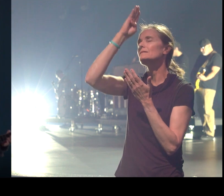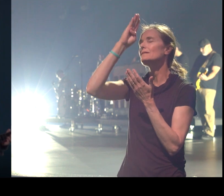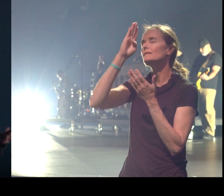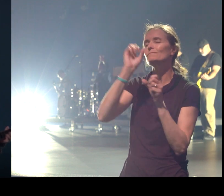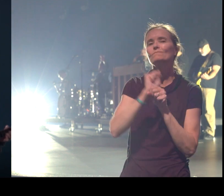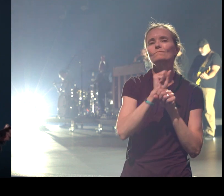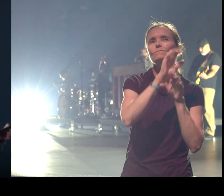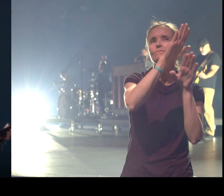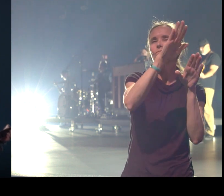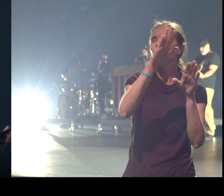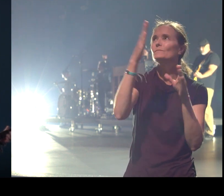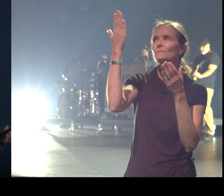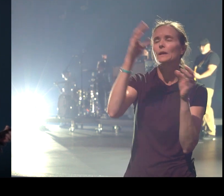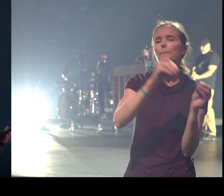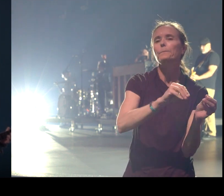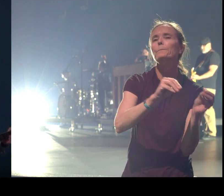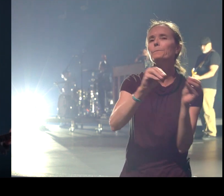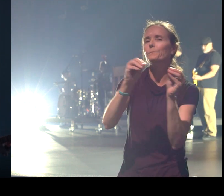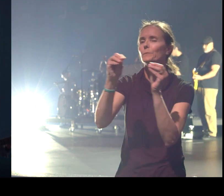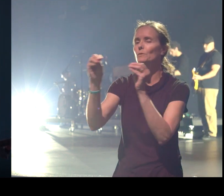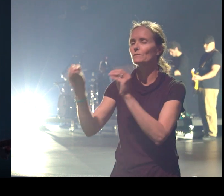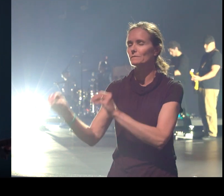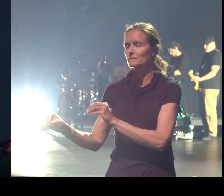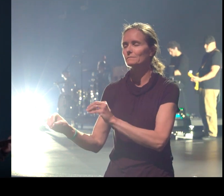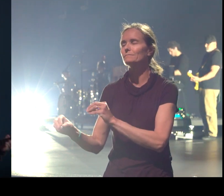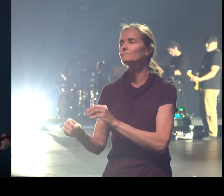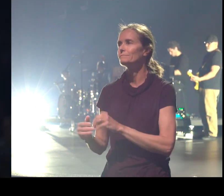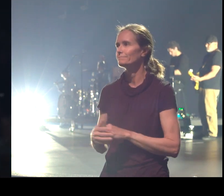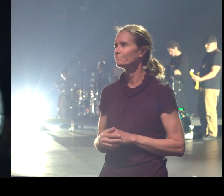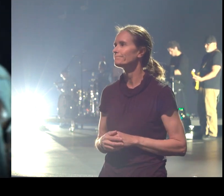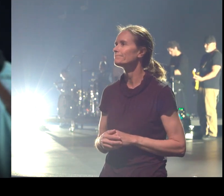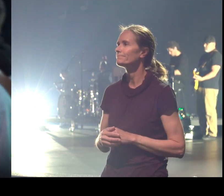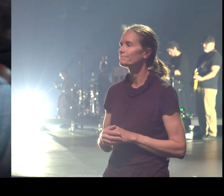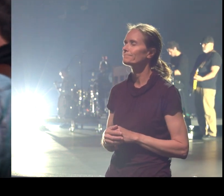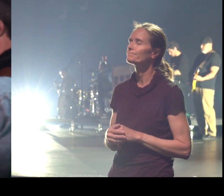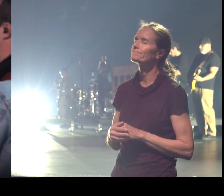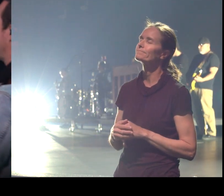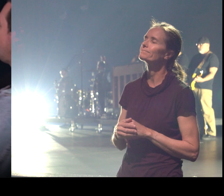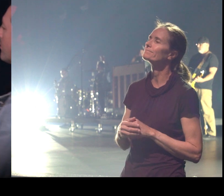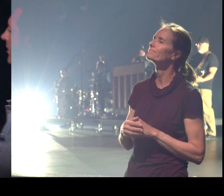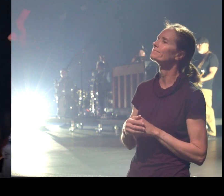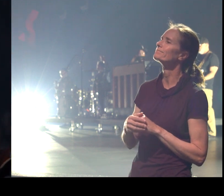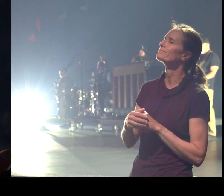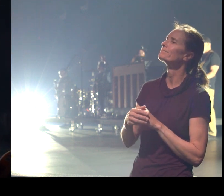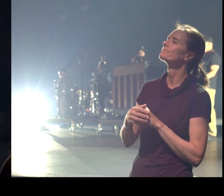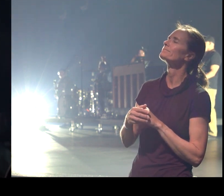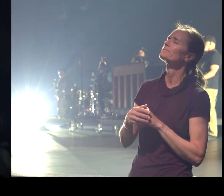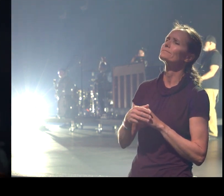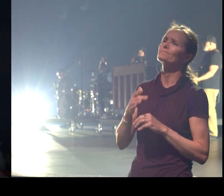The God who moves the mountains, and he